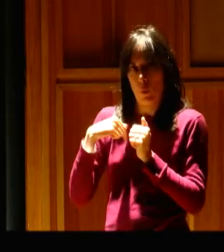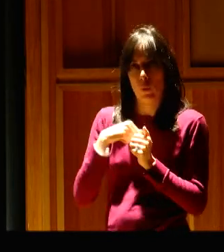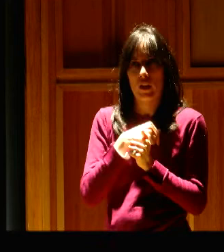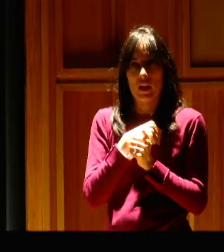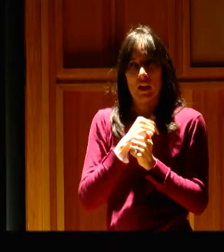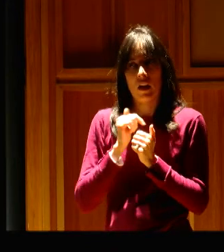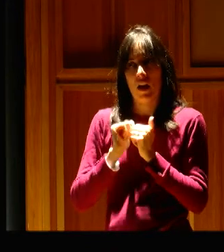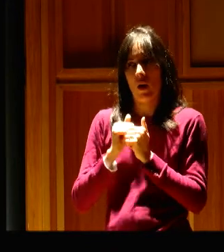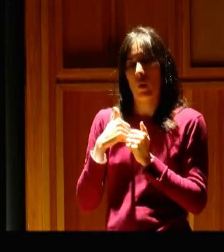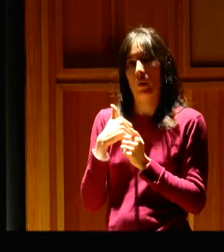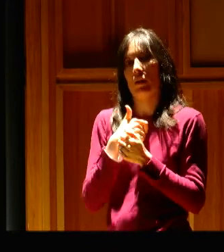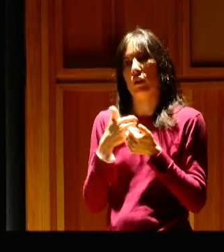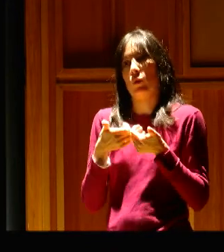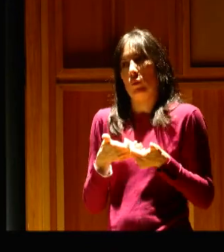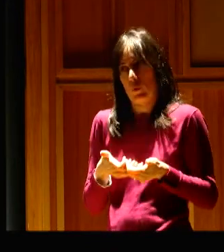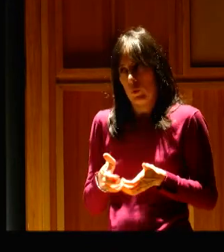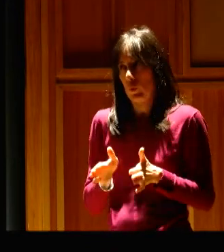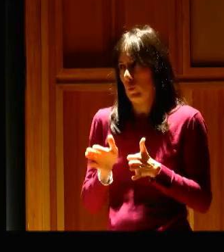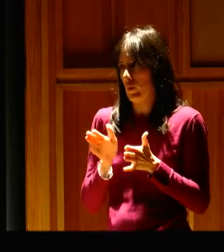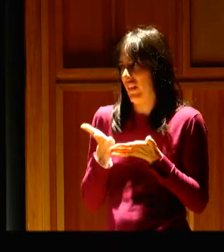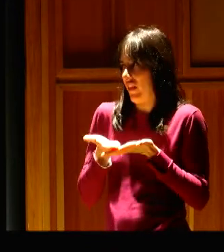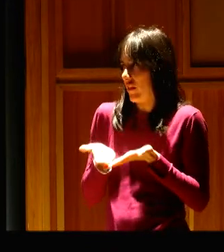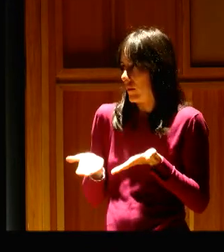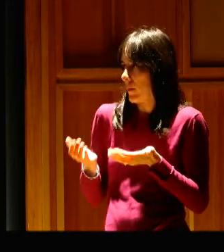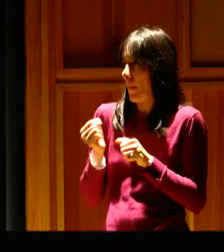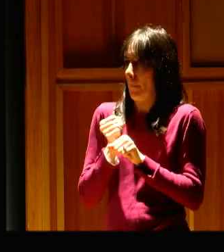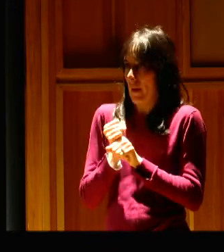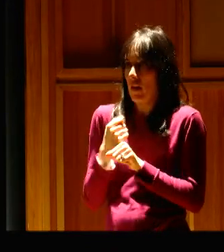things that make us who we are.